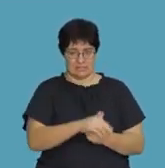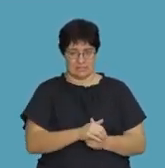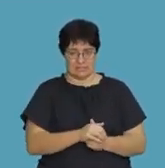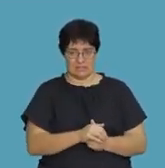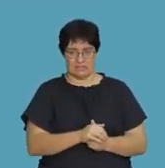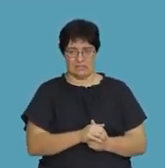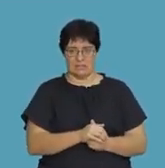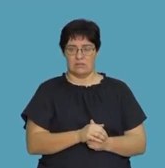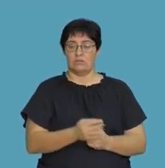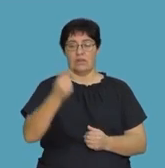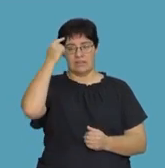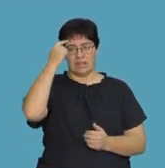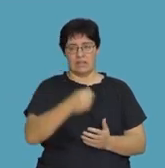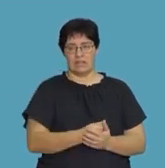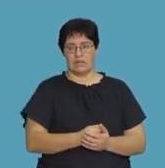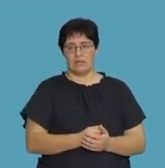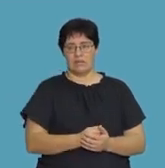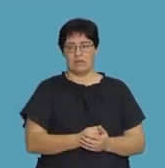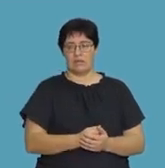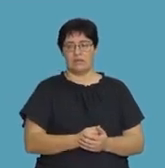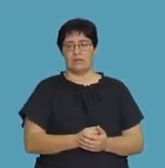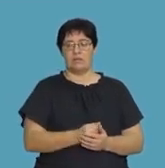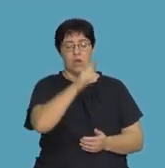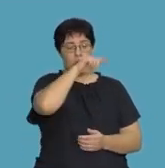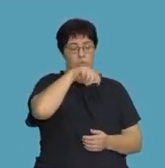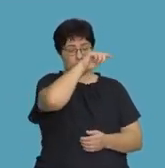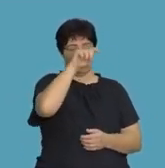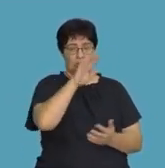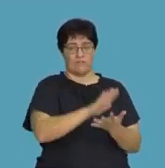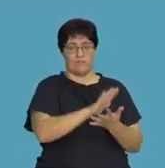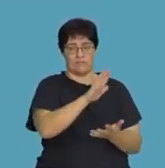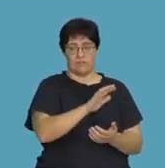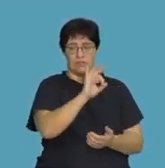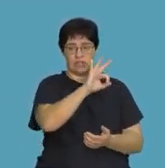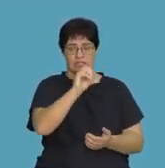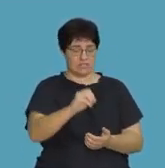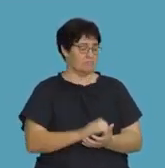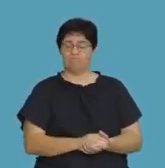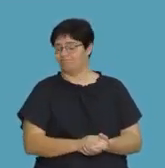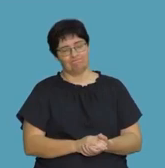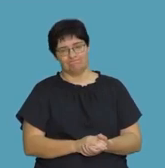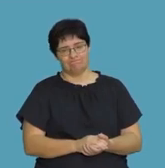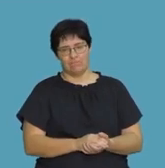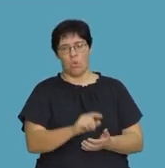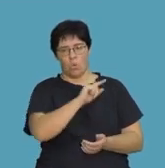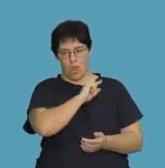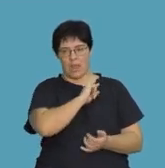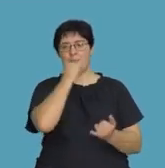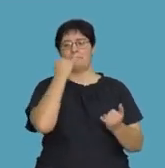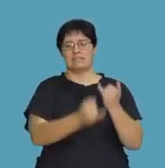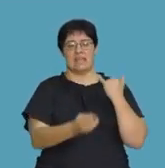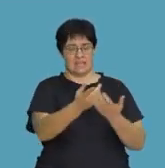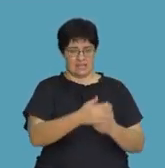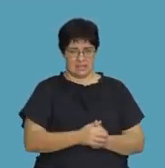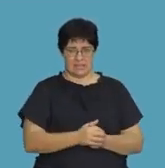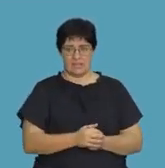of thinking this is actually supposed to be root of 30, right? Because that's one of the mistakes